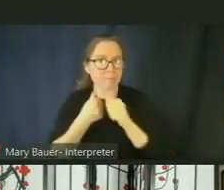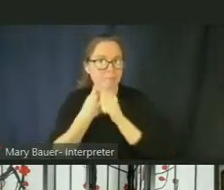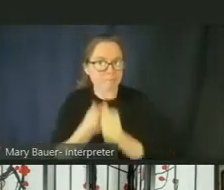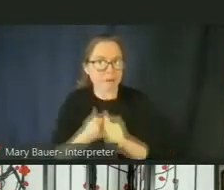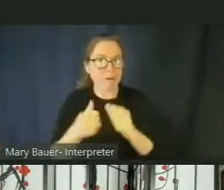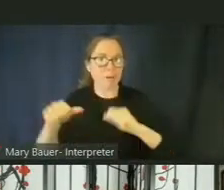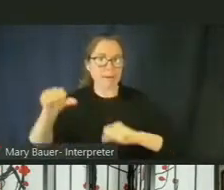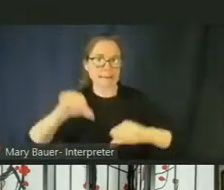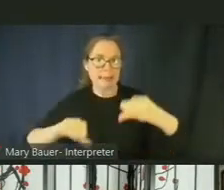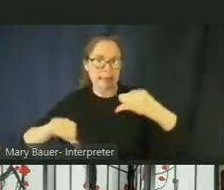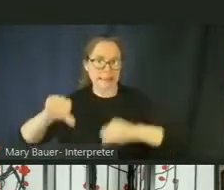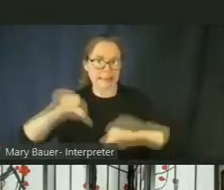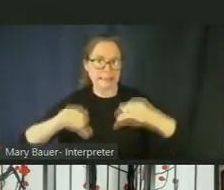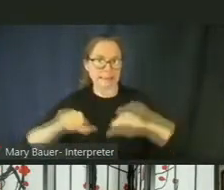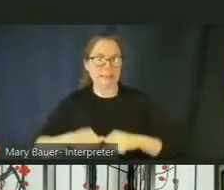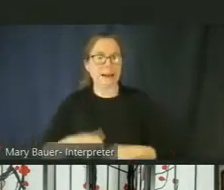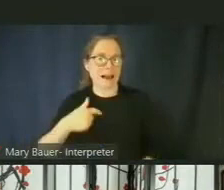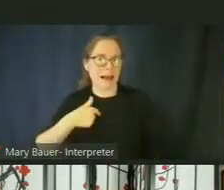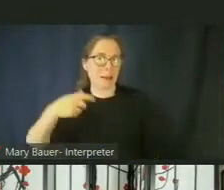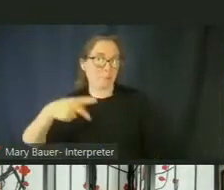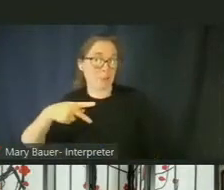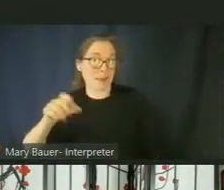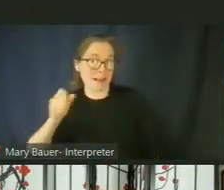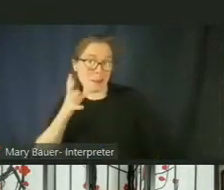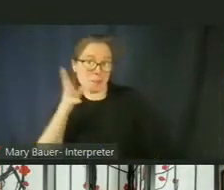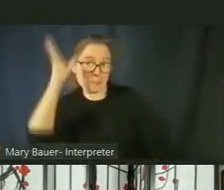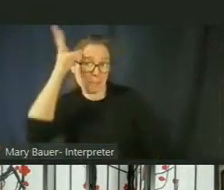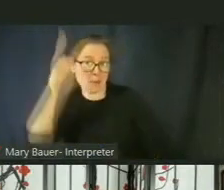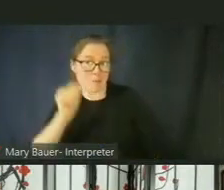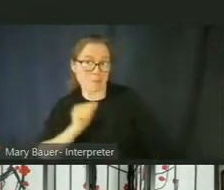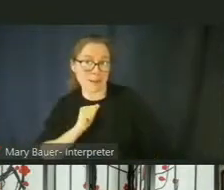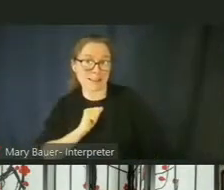as I'm also a PPS parent, even through